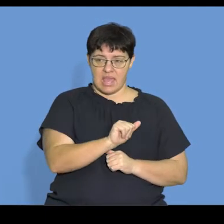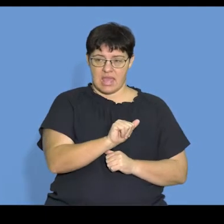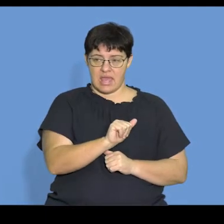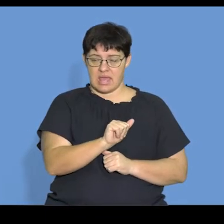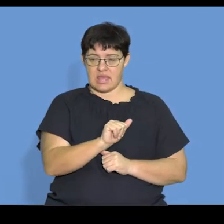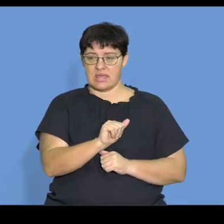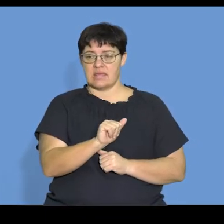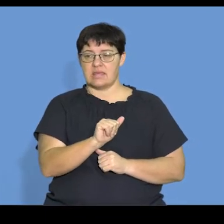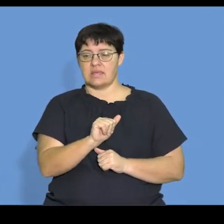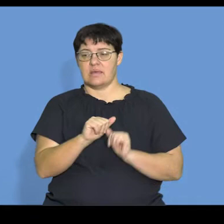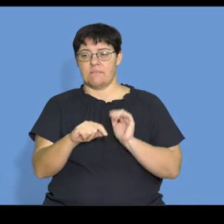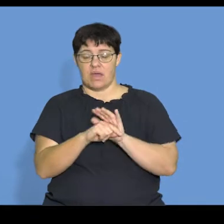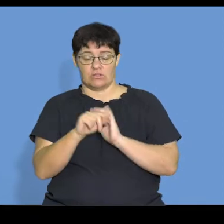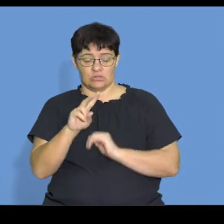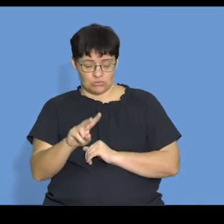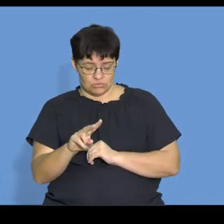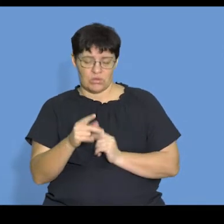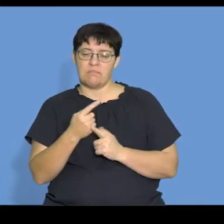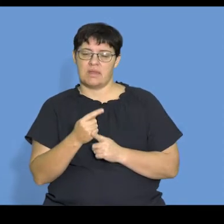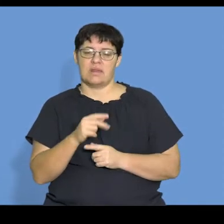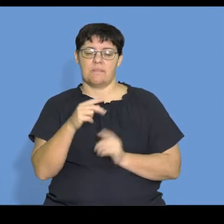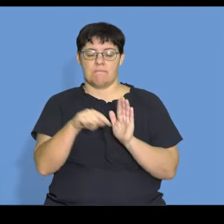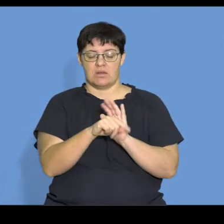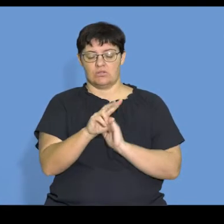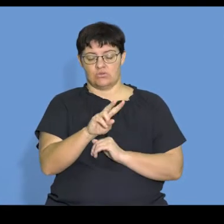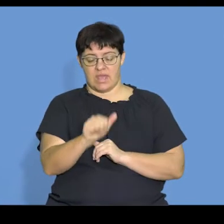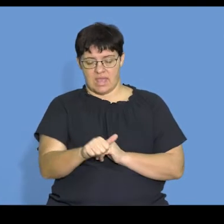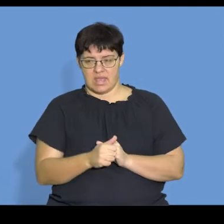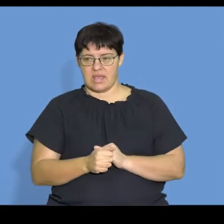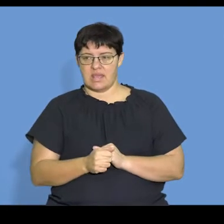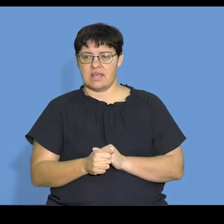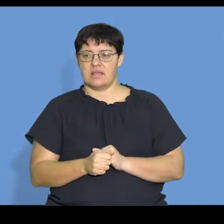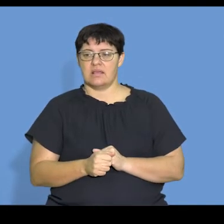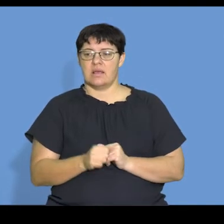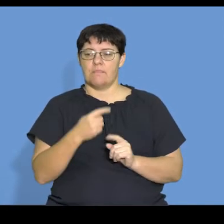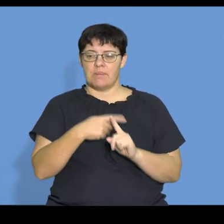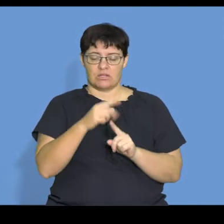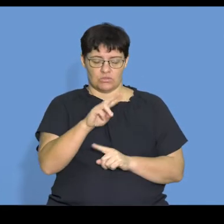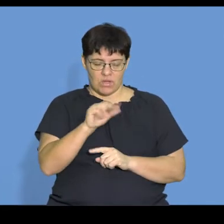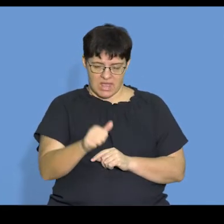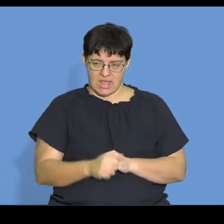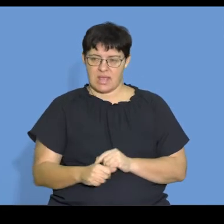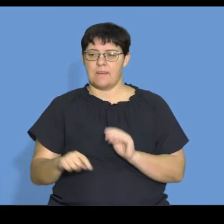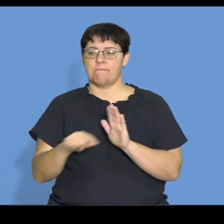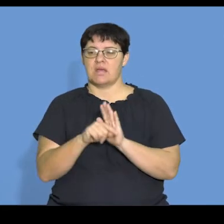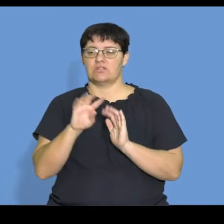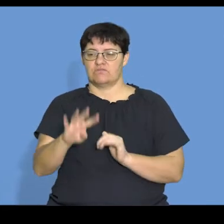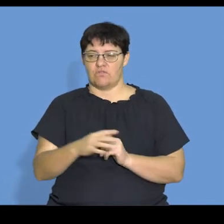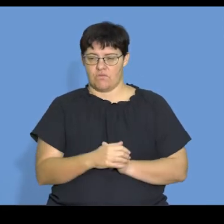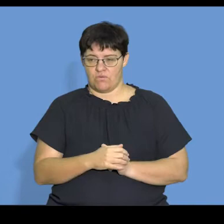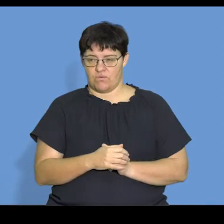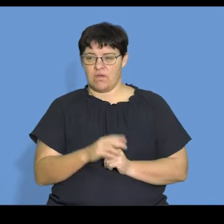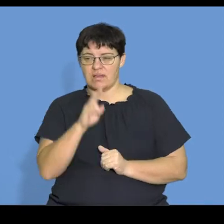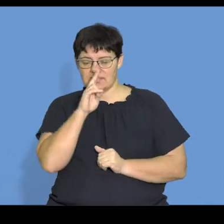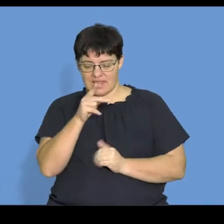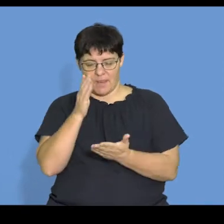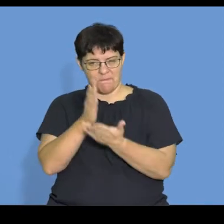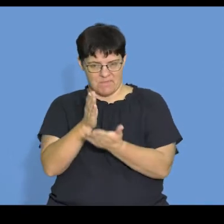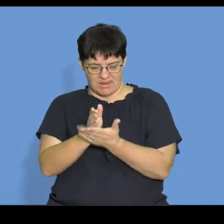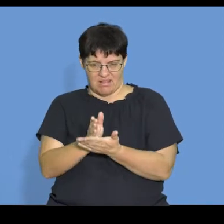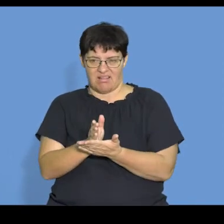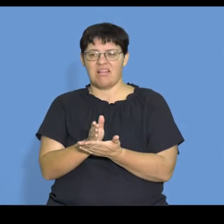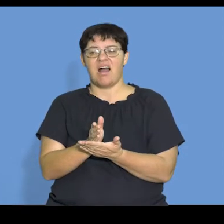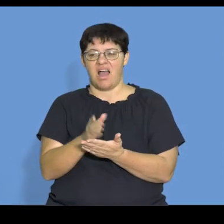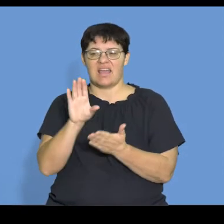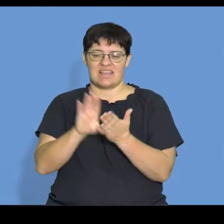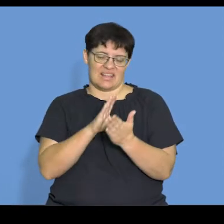will be minus 2a plus 2a, then minus 4. You can already see that the middle term is going to cancel.